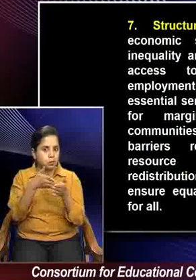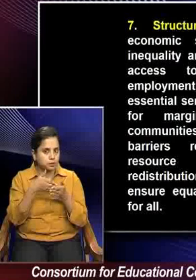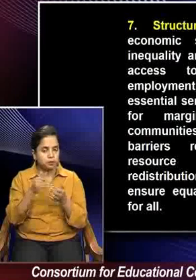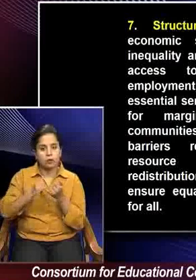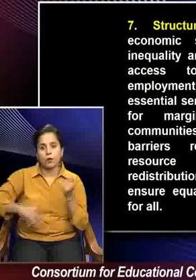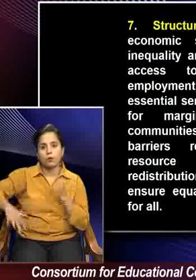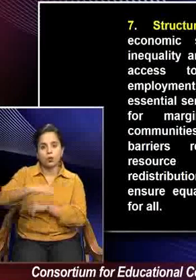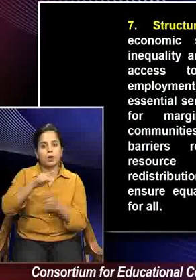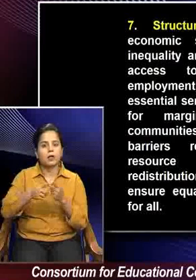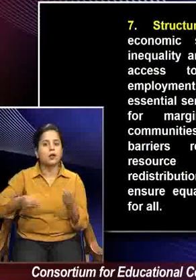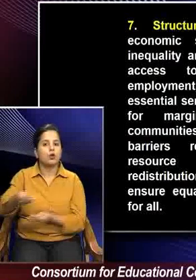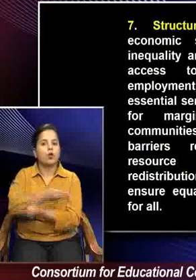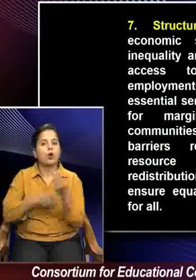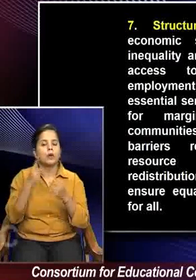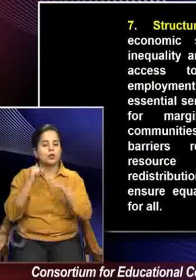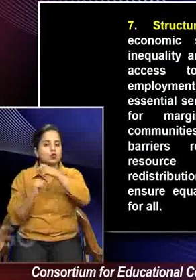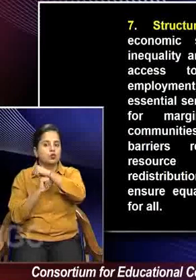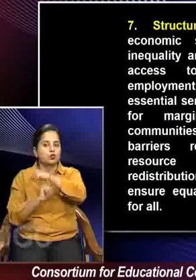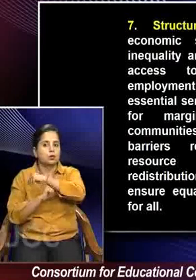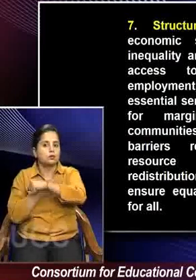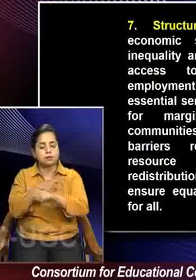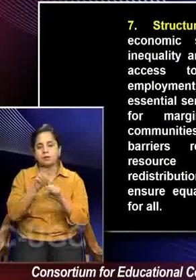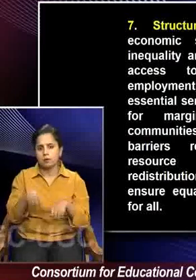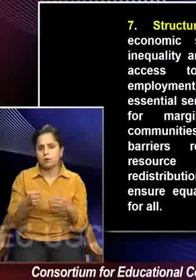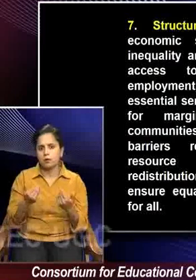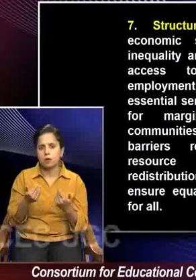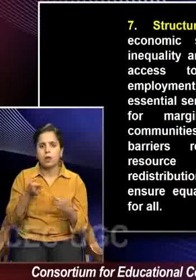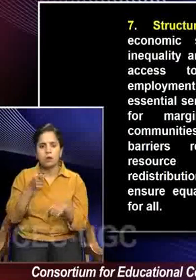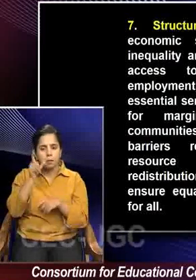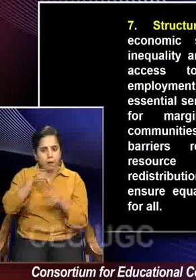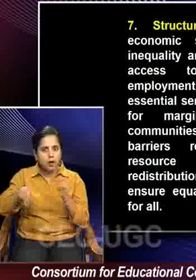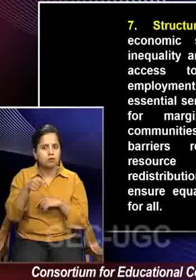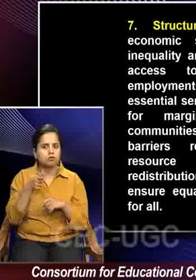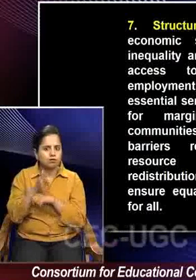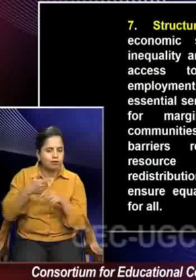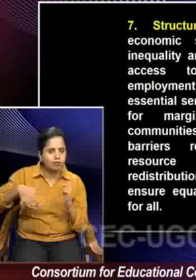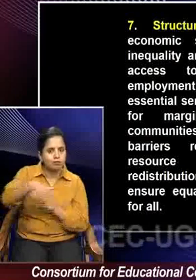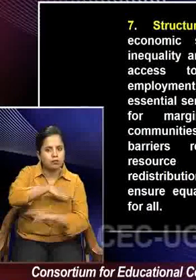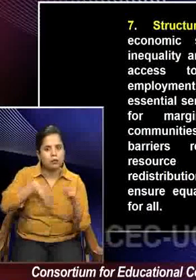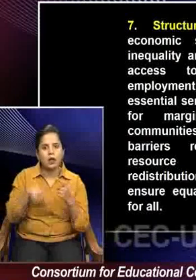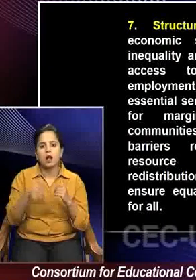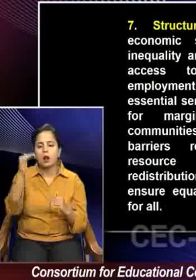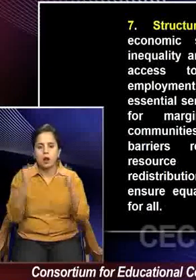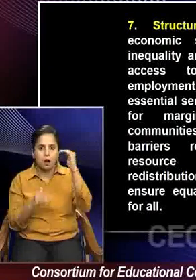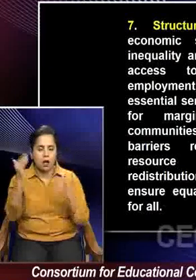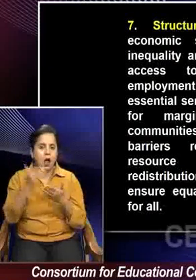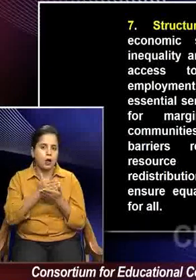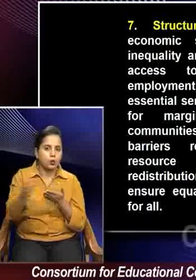and economic structures can perpetuate inequality and